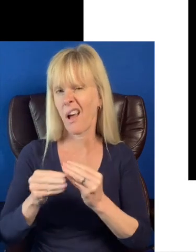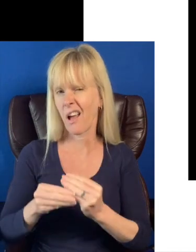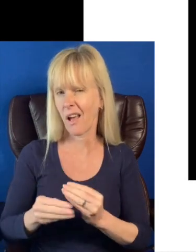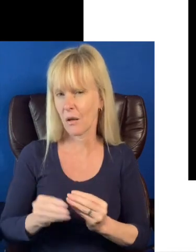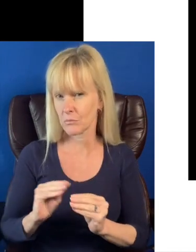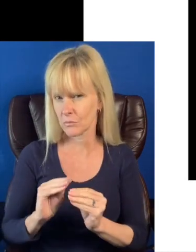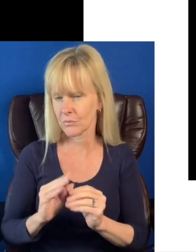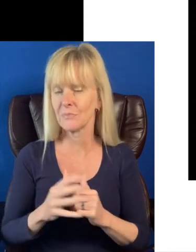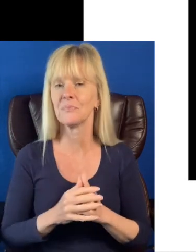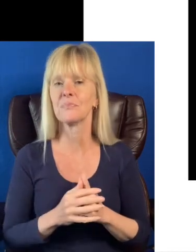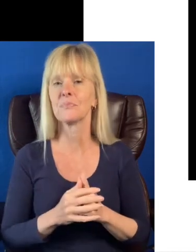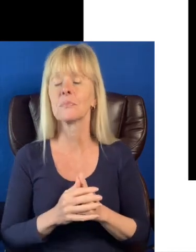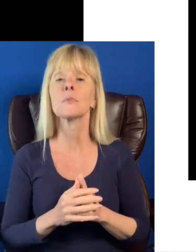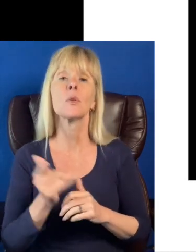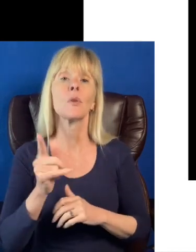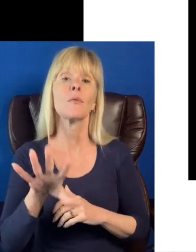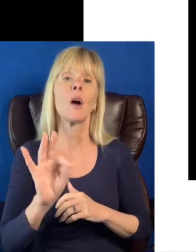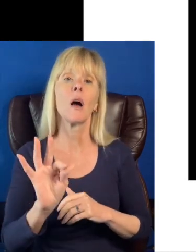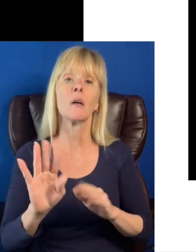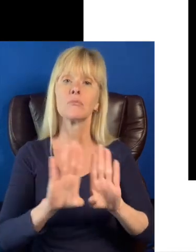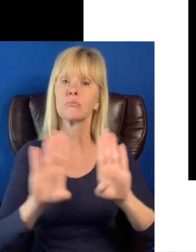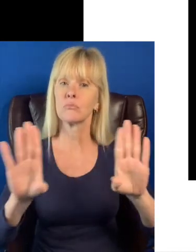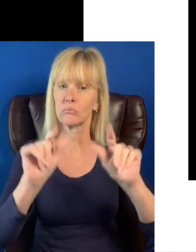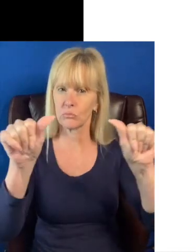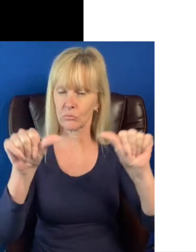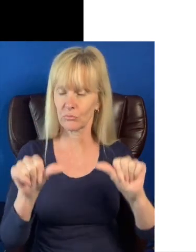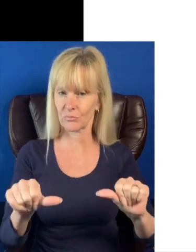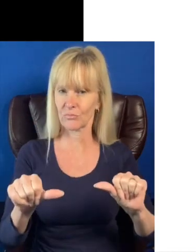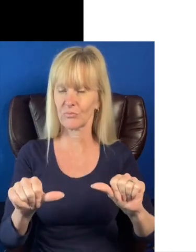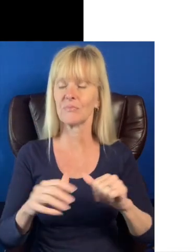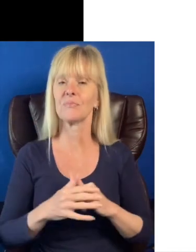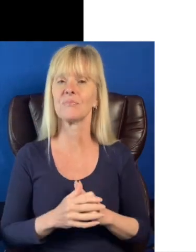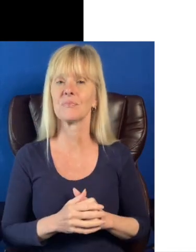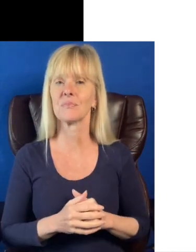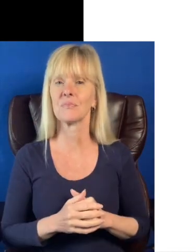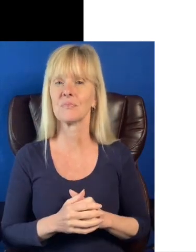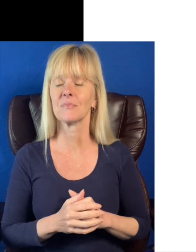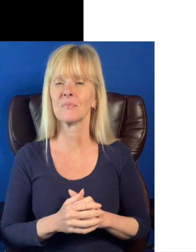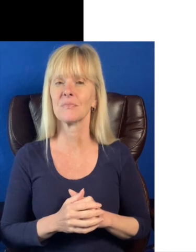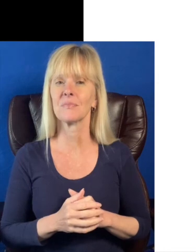that we continue to add to. You'll be able to find wall charts.